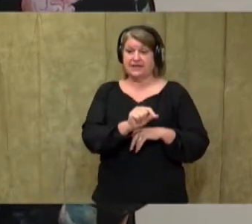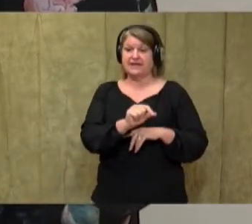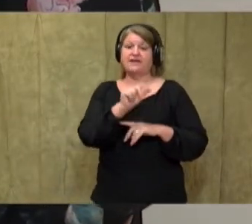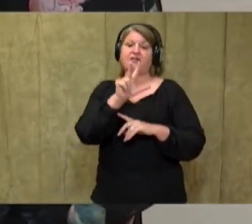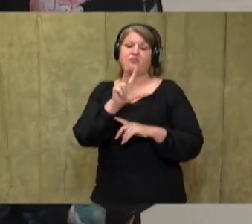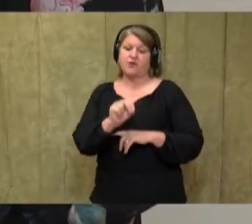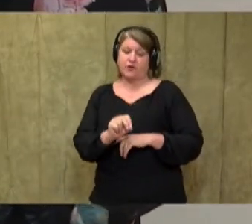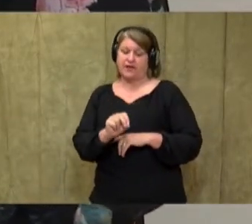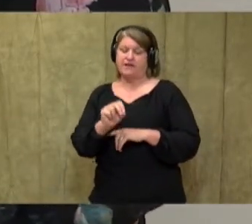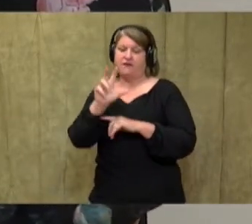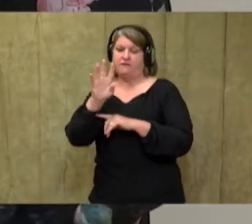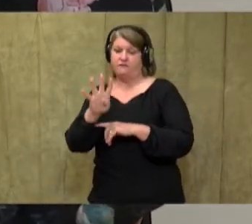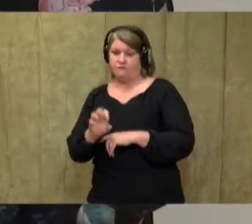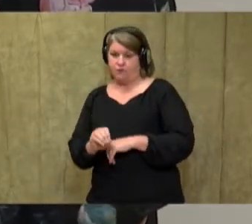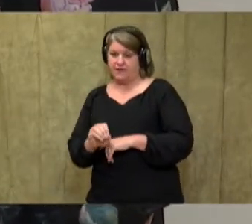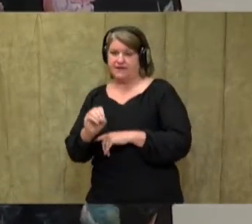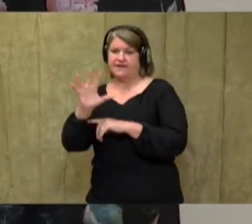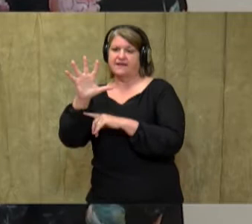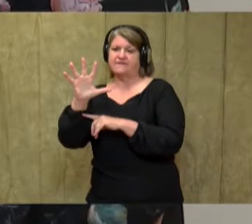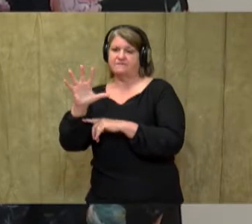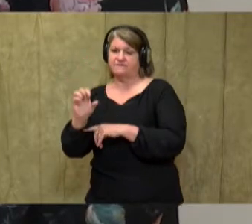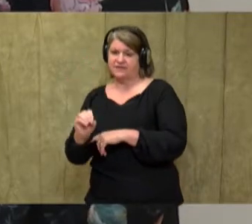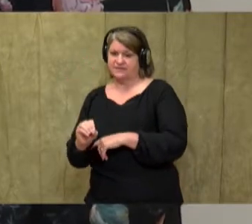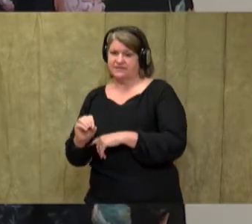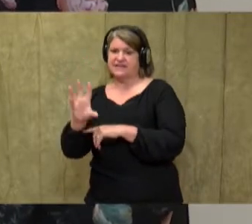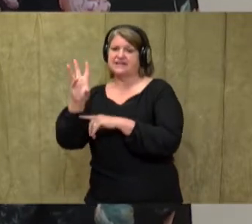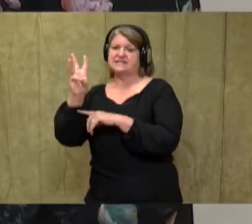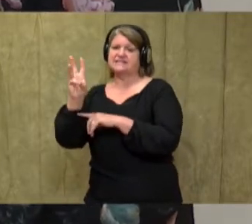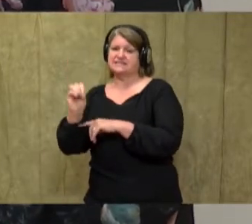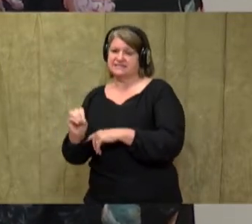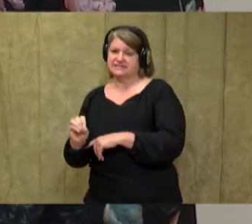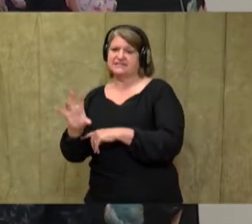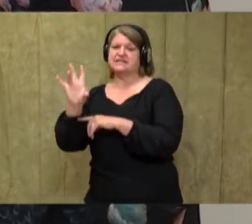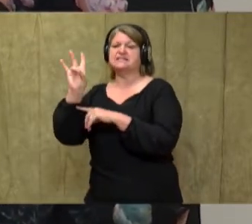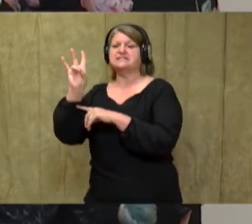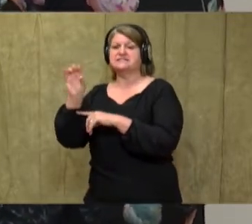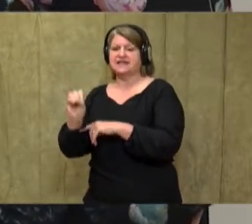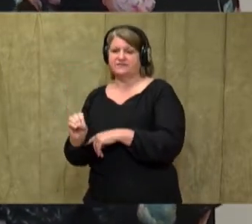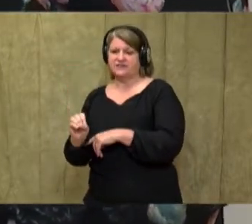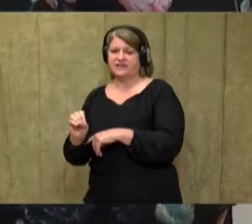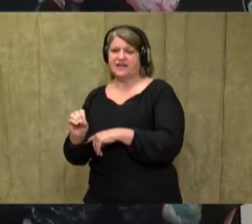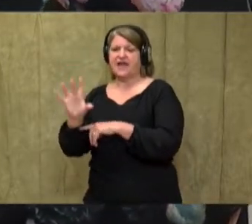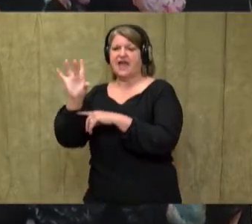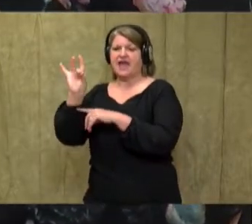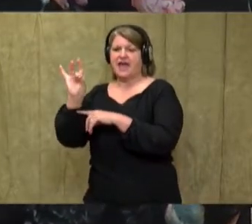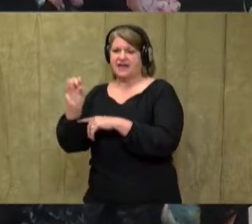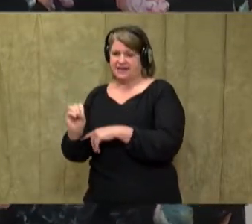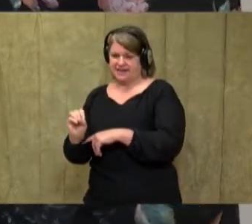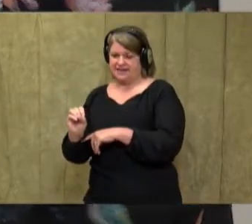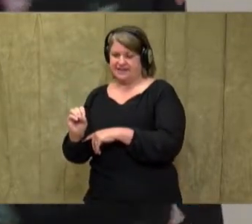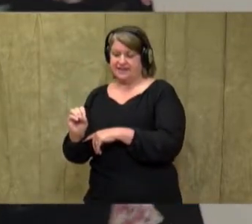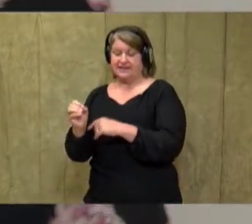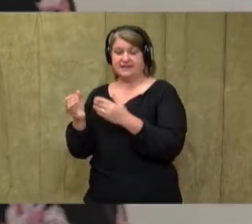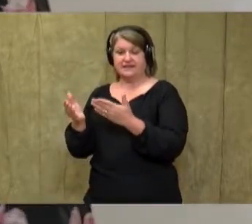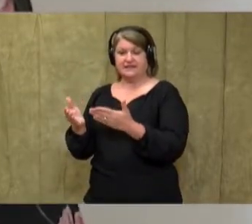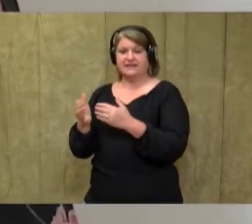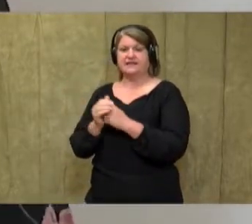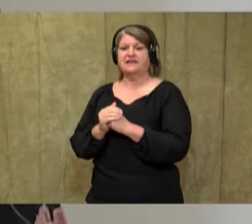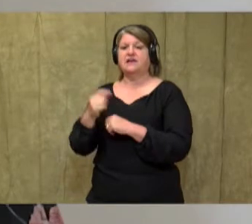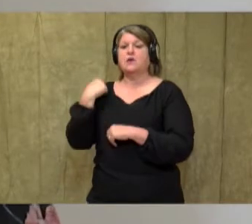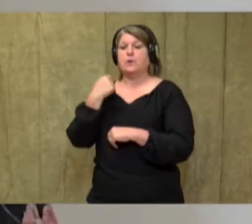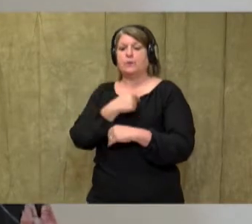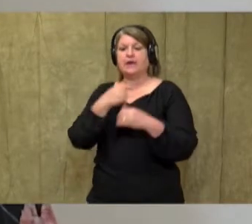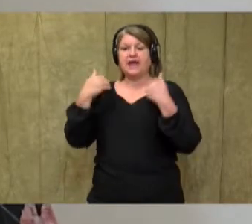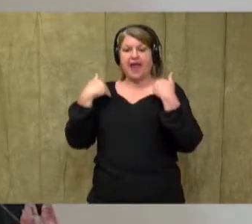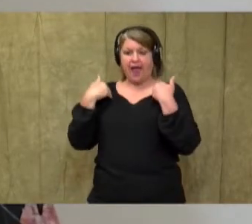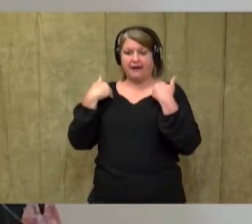20, 30, 40, 50, 60, 70, 80. We